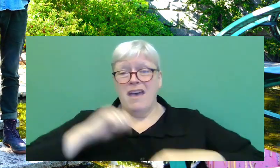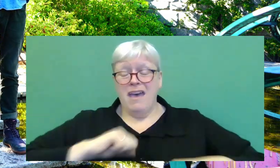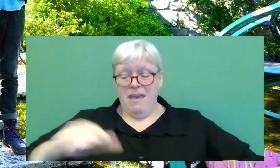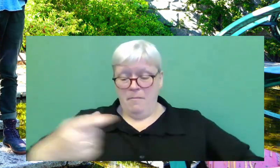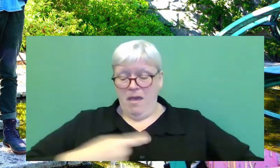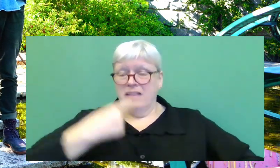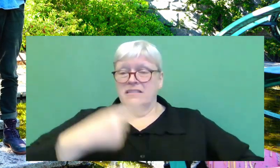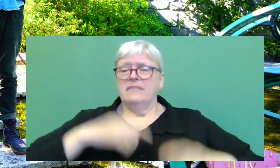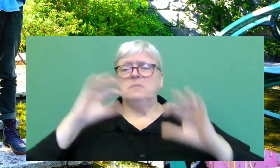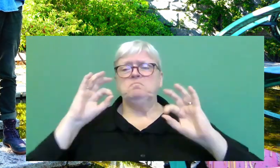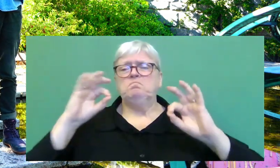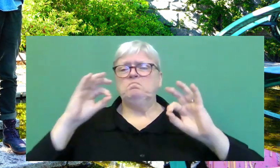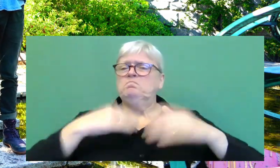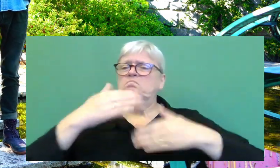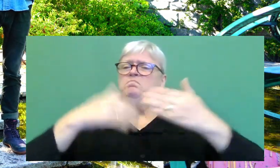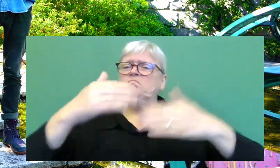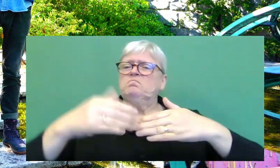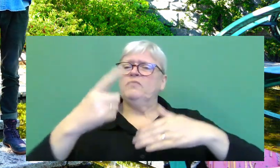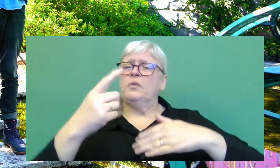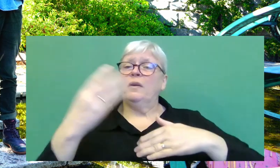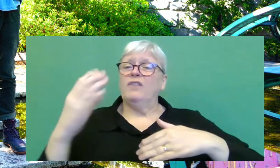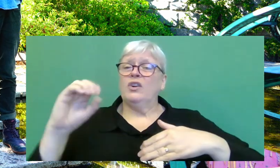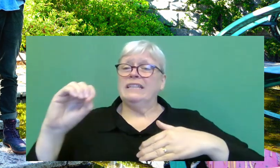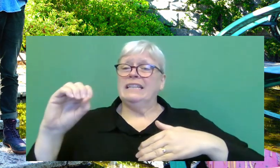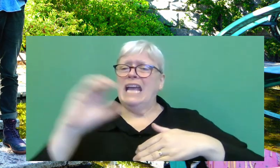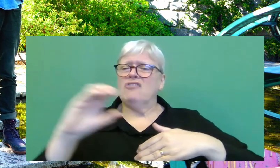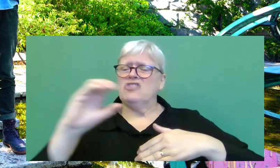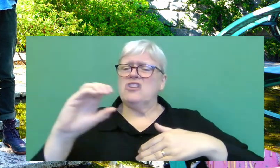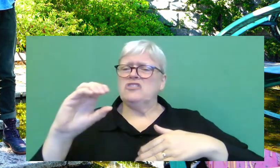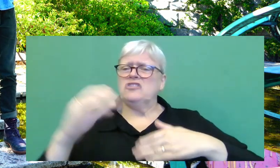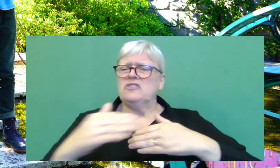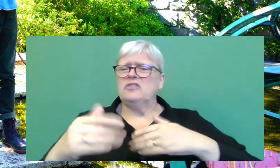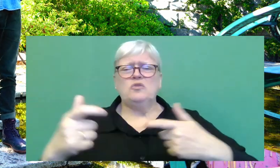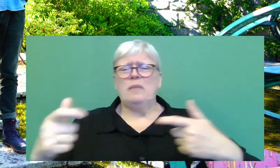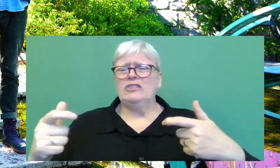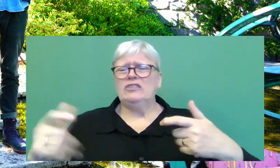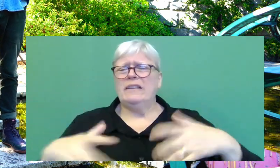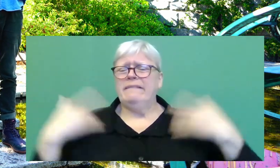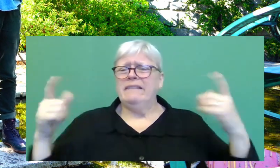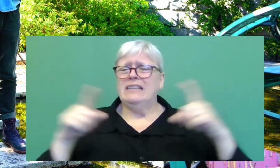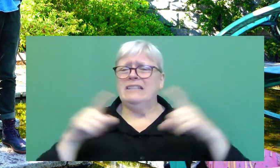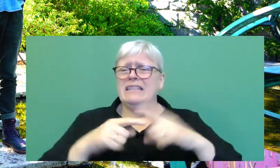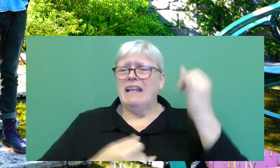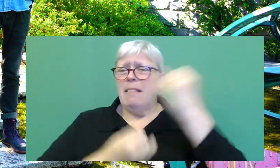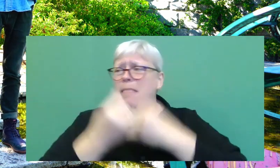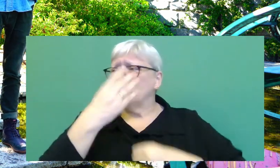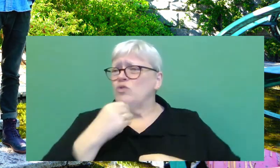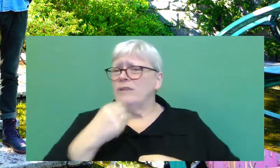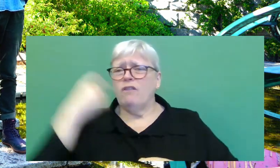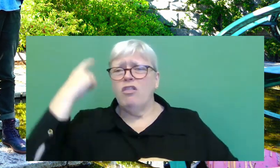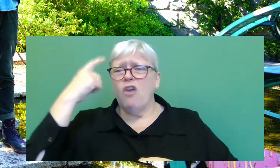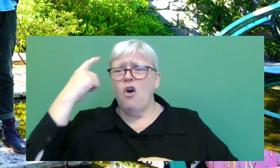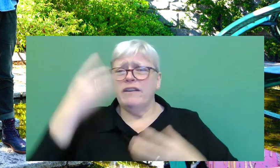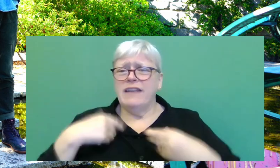stretch. It feels like I've had my last useful thought and now I'm salvaging ideas from the mulch. Time